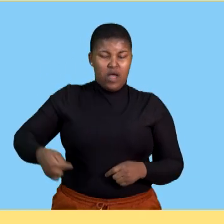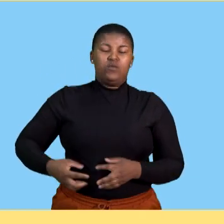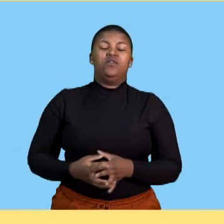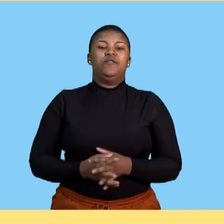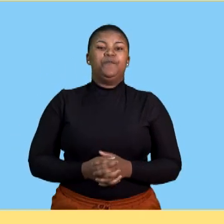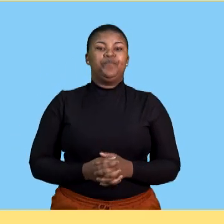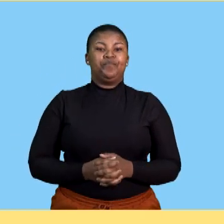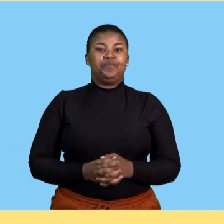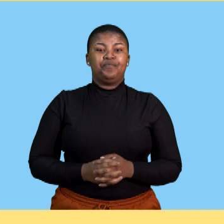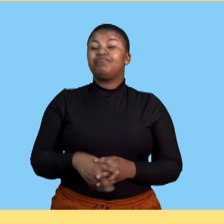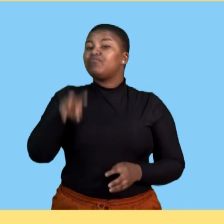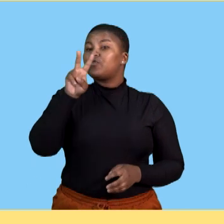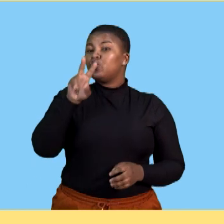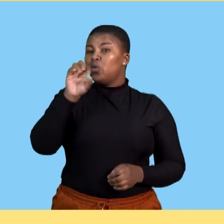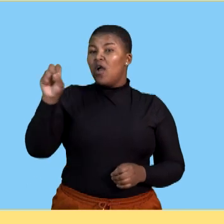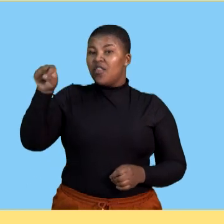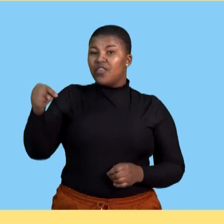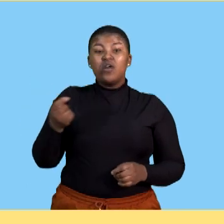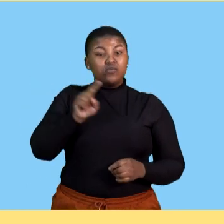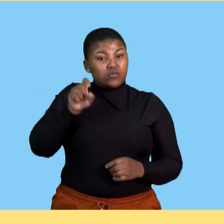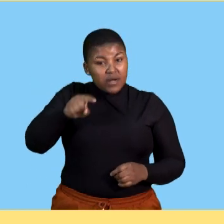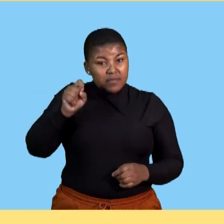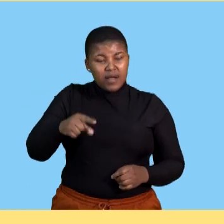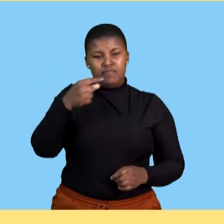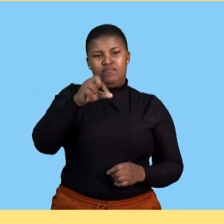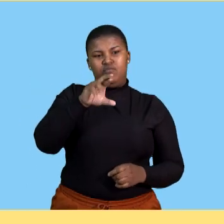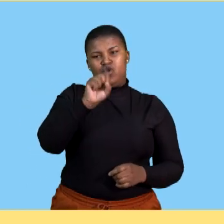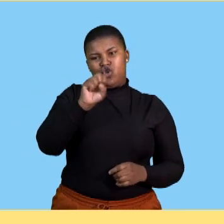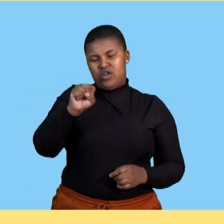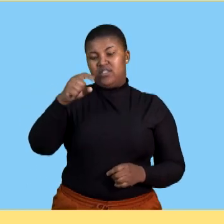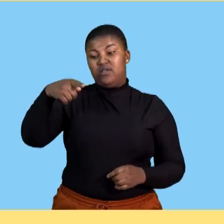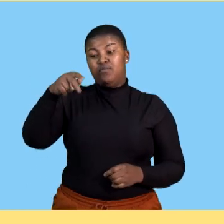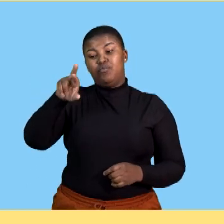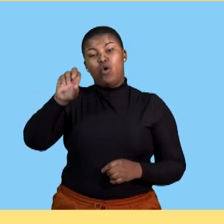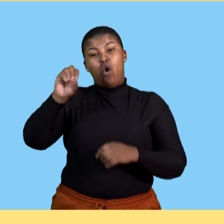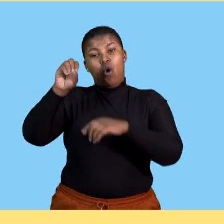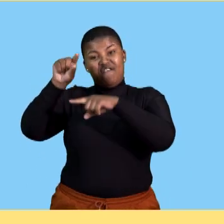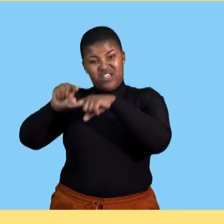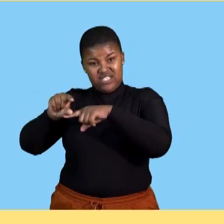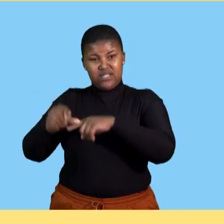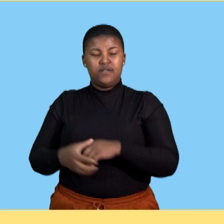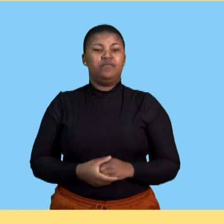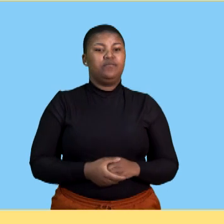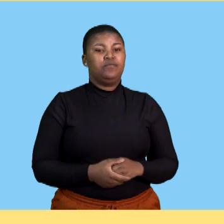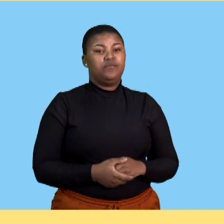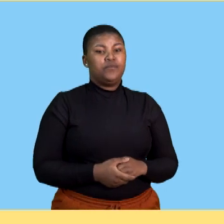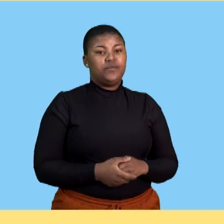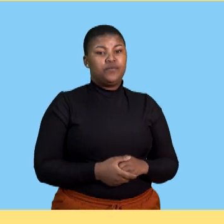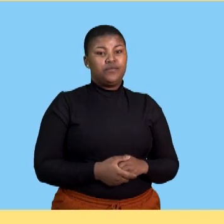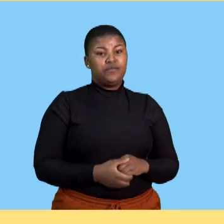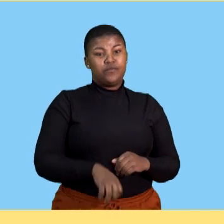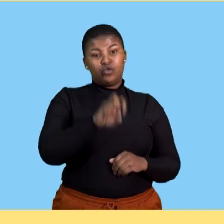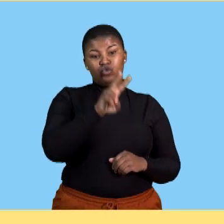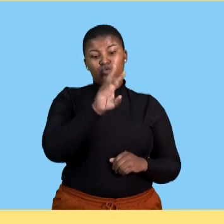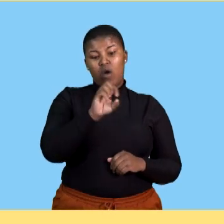200,000. That 200,000 becomes my gross profit. So I'll then say 200,000